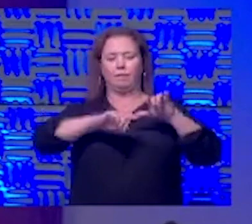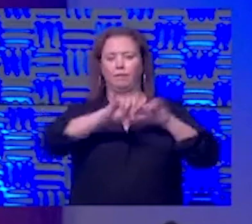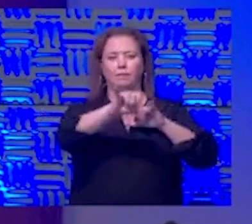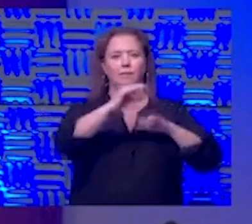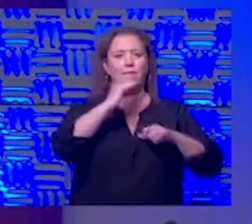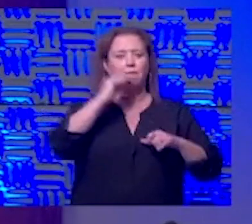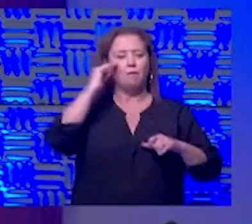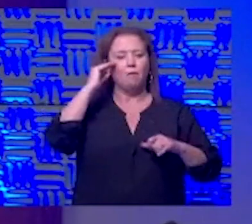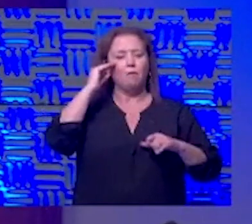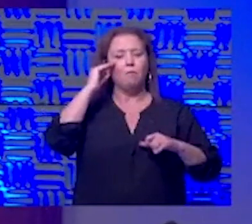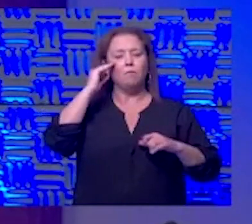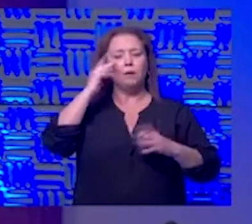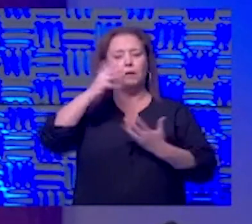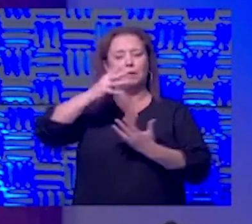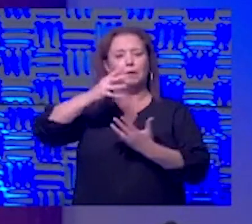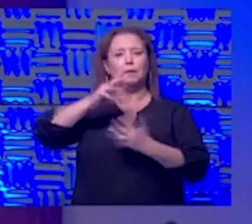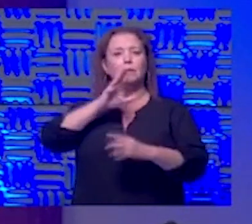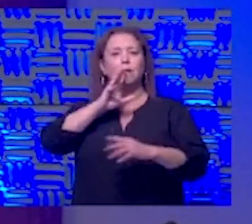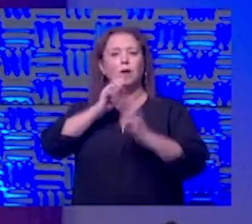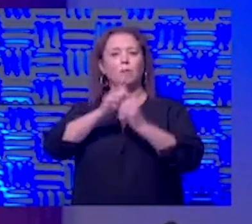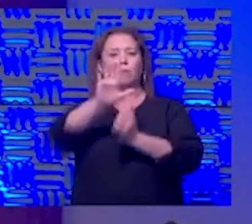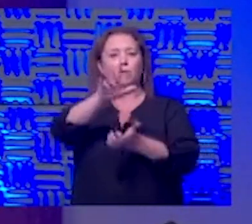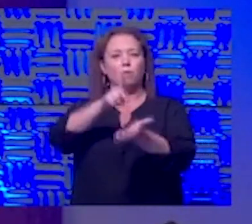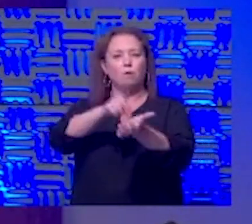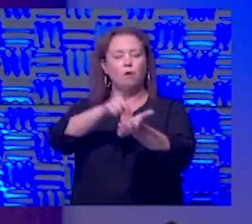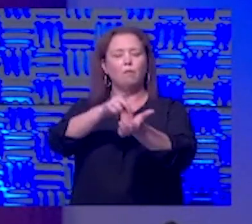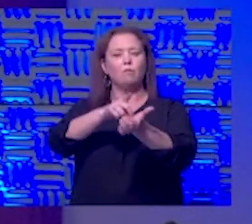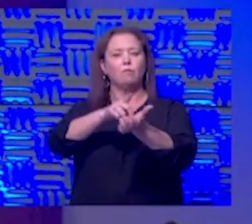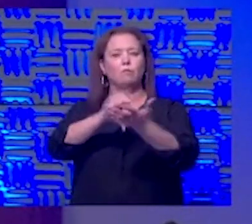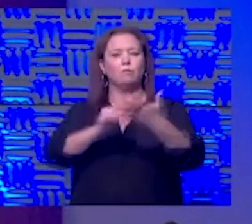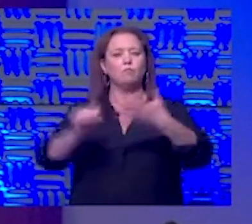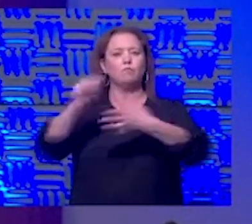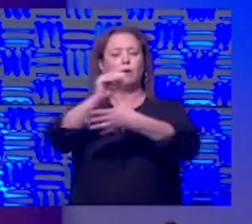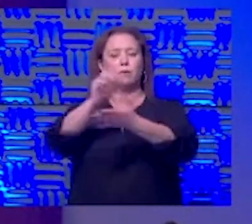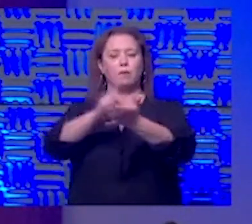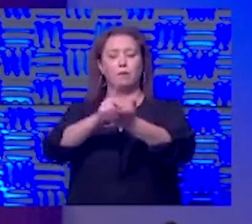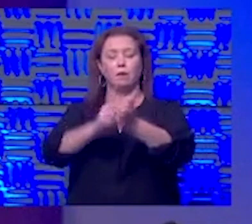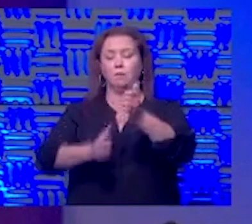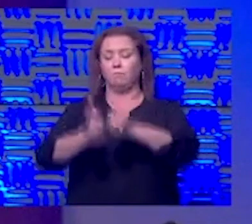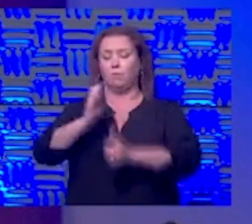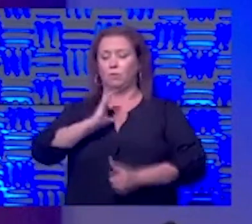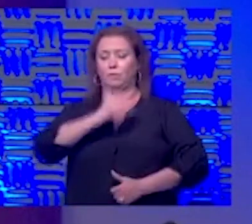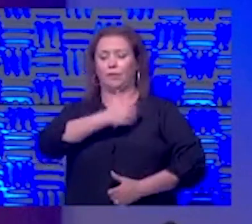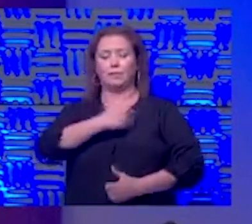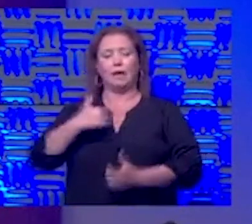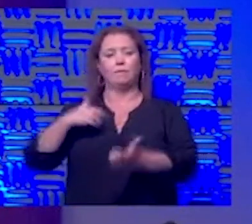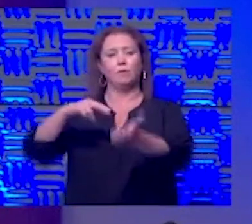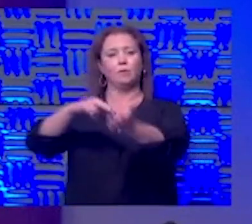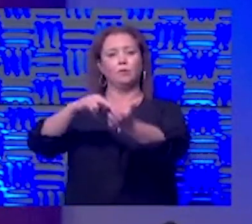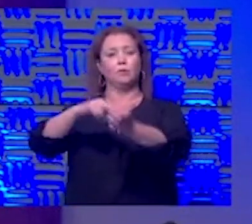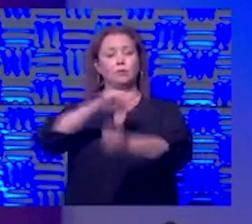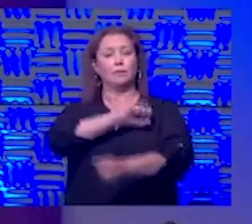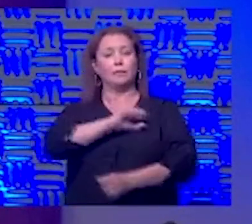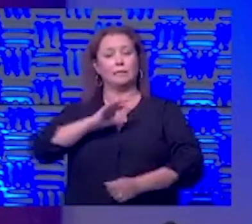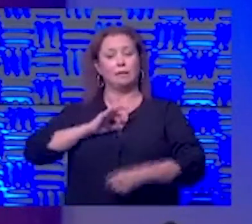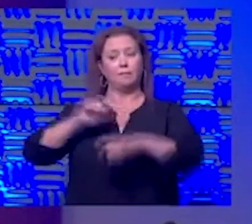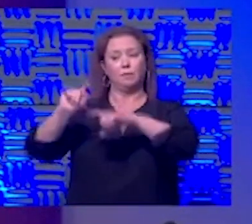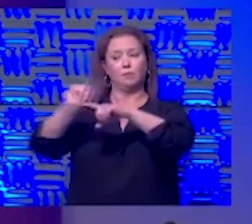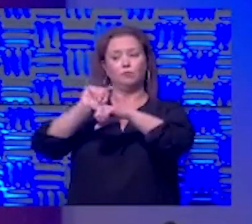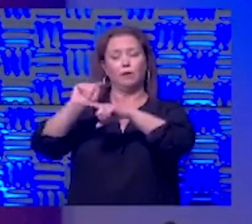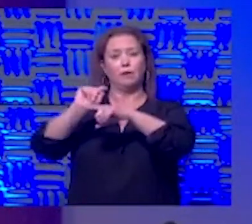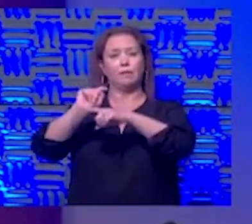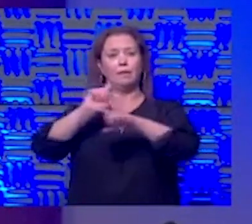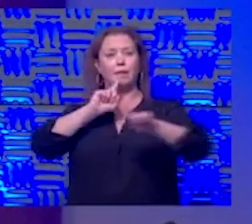but interfacing with your primary care provider. Most of us in primary care have nursing staff that are trained to